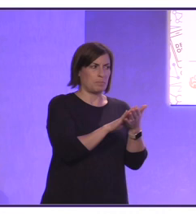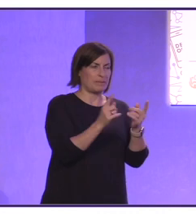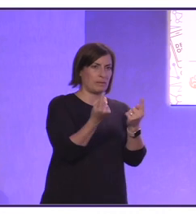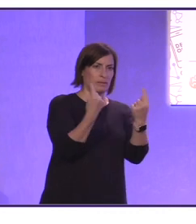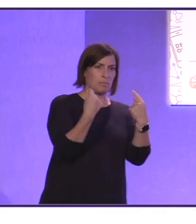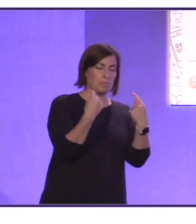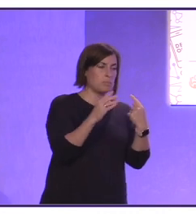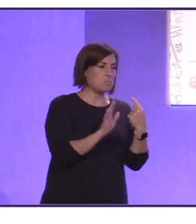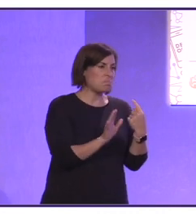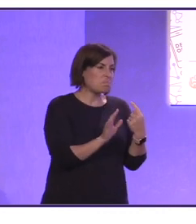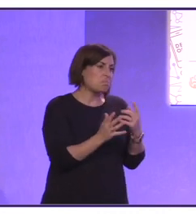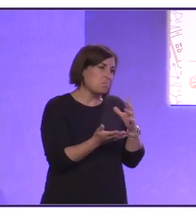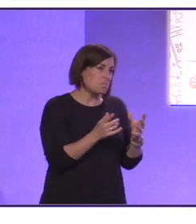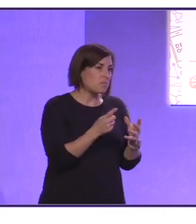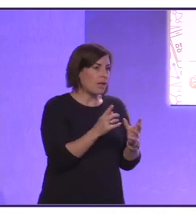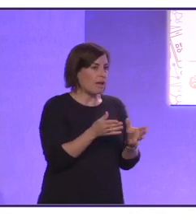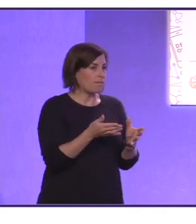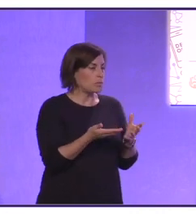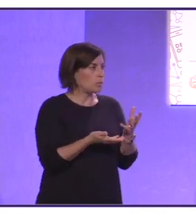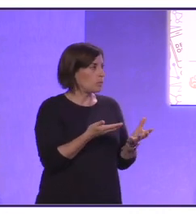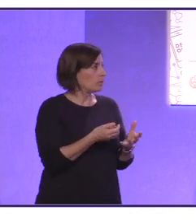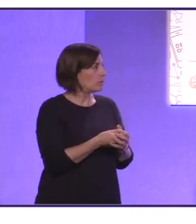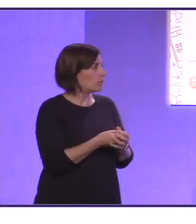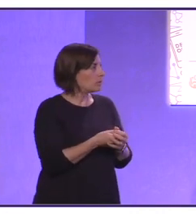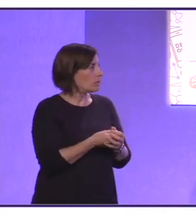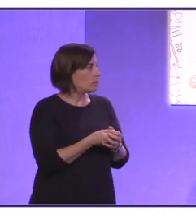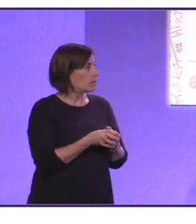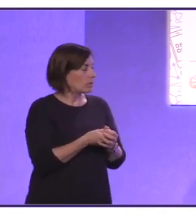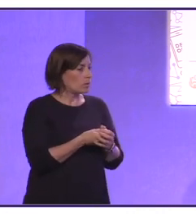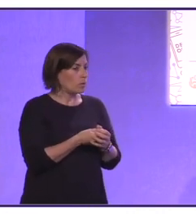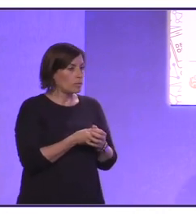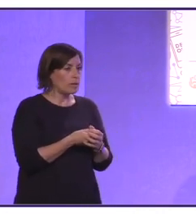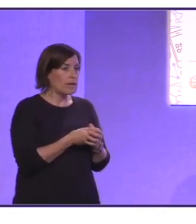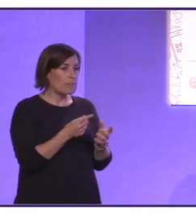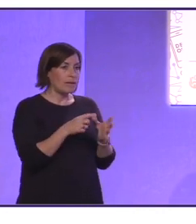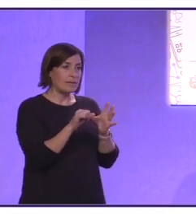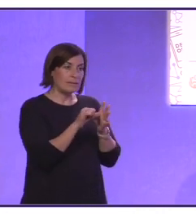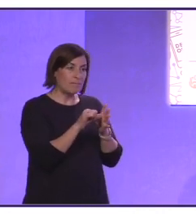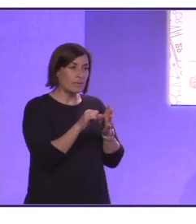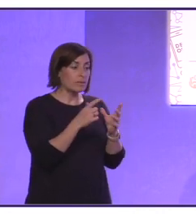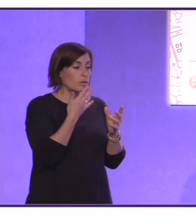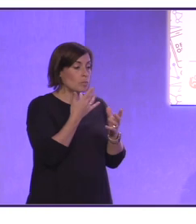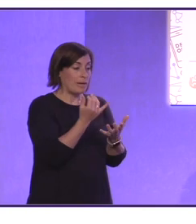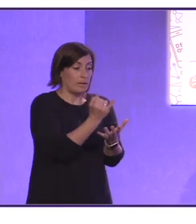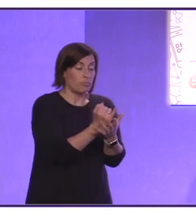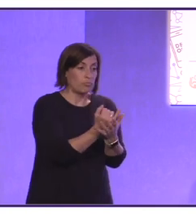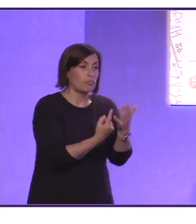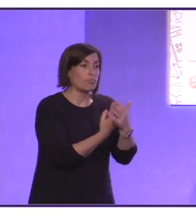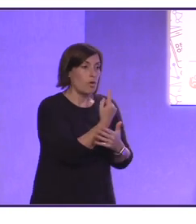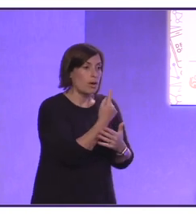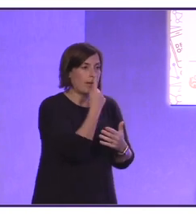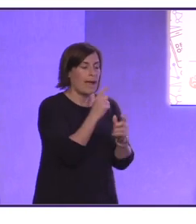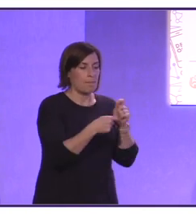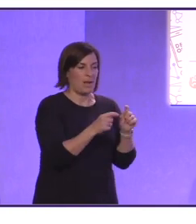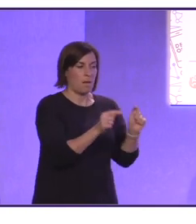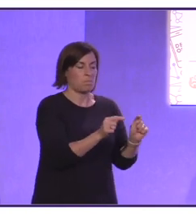that delivery is informed is all treading a tightrope. But when it goes wrong, I think it can turn into something really